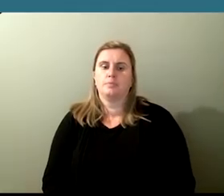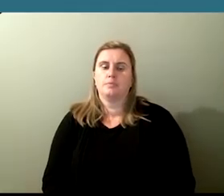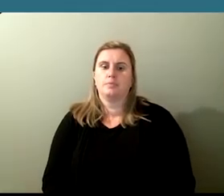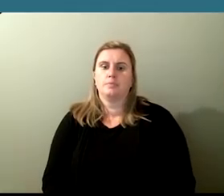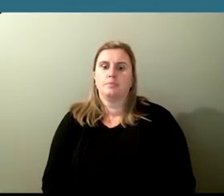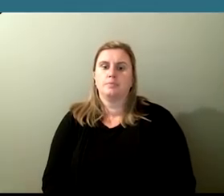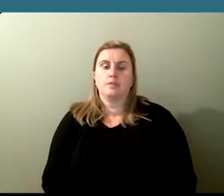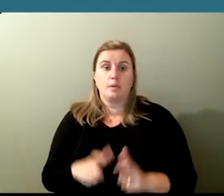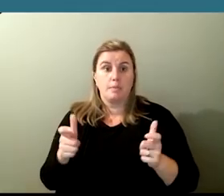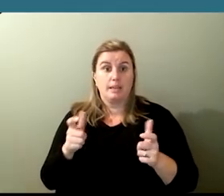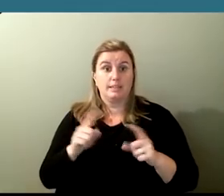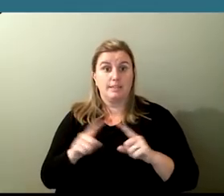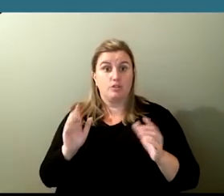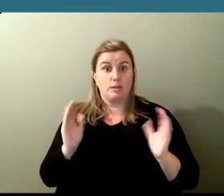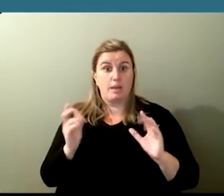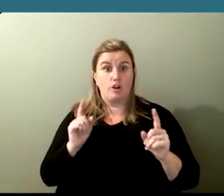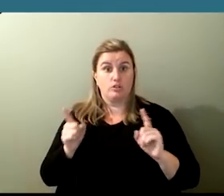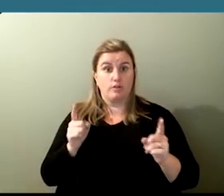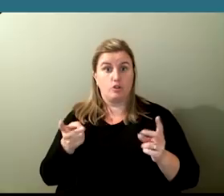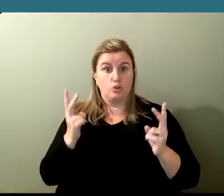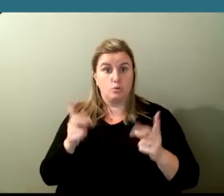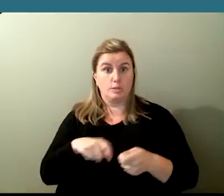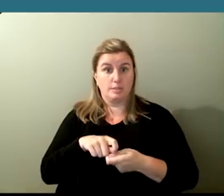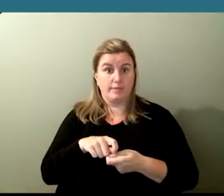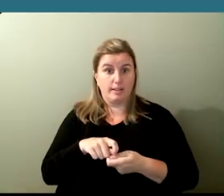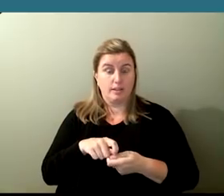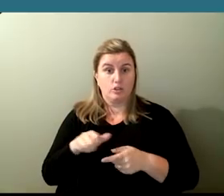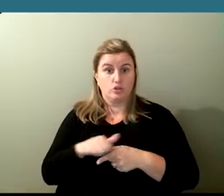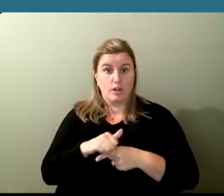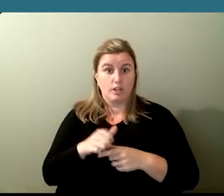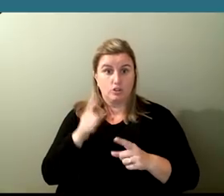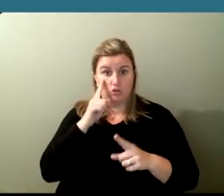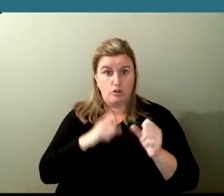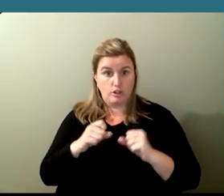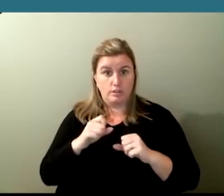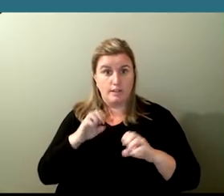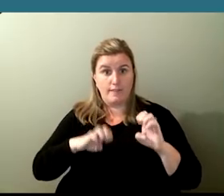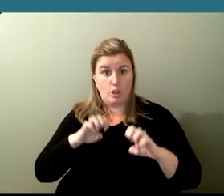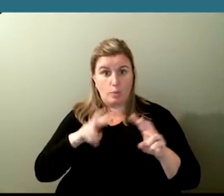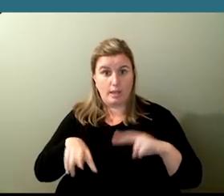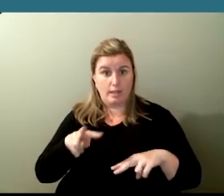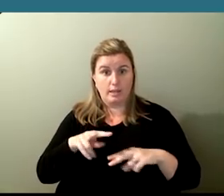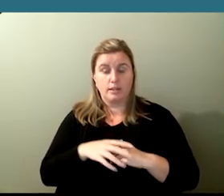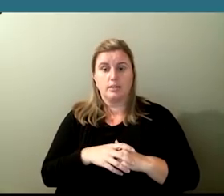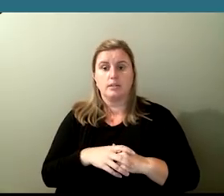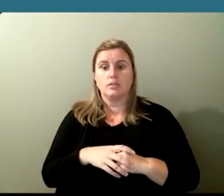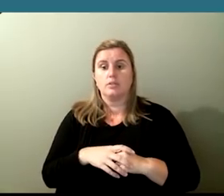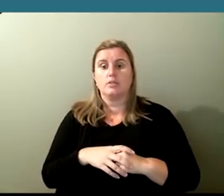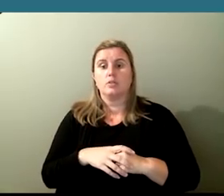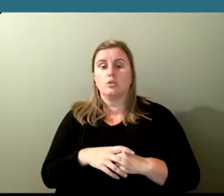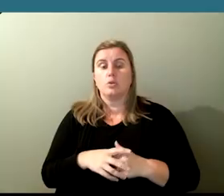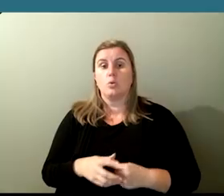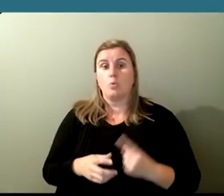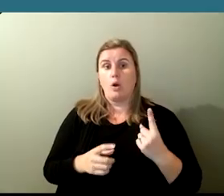the comparison of the 2 specific training strategies evaluated was that one